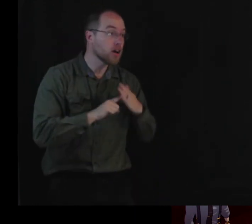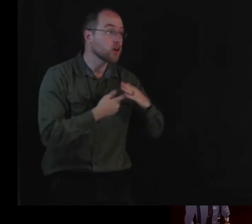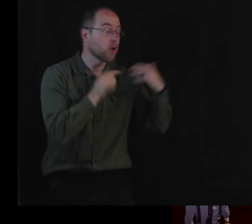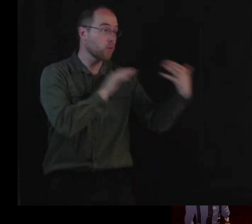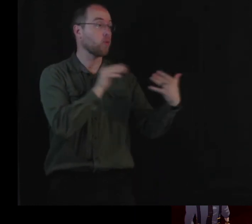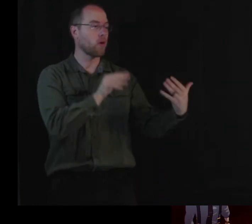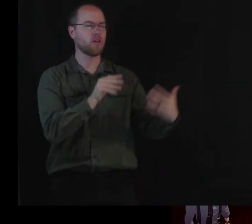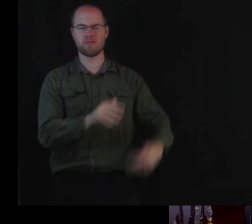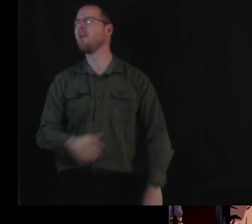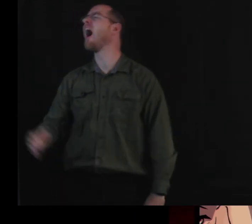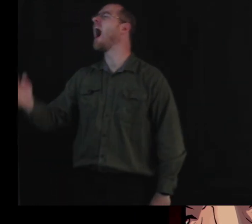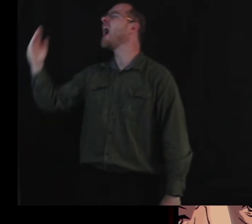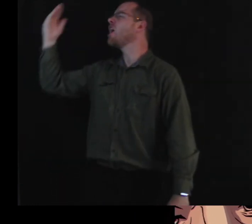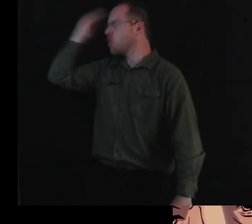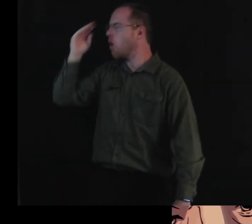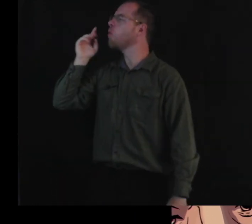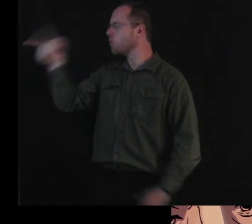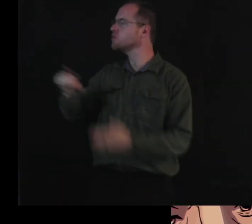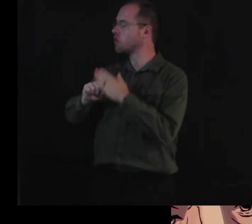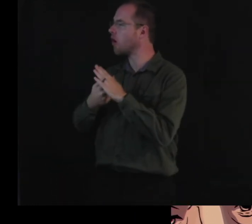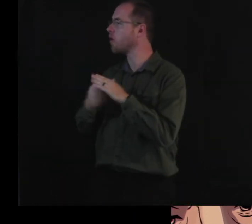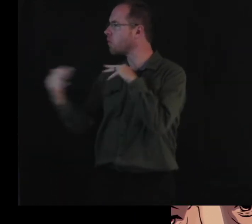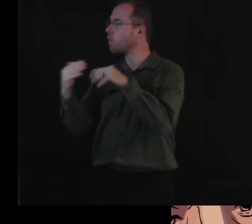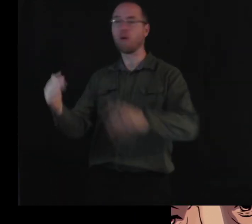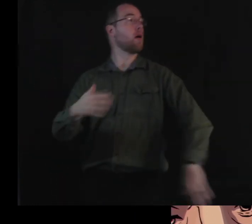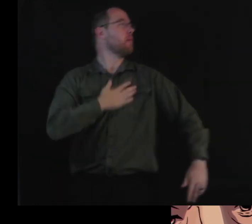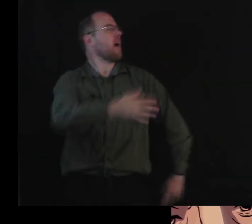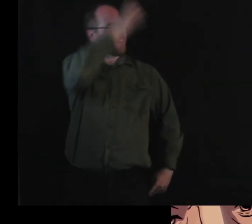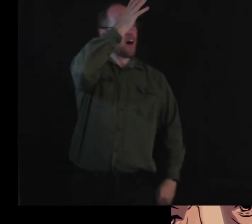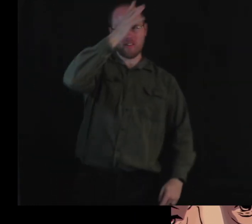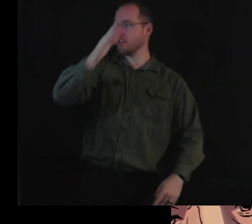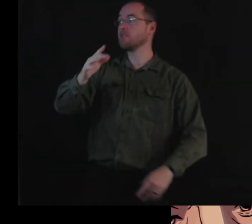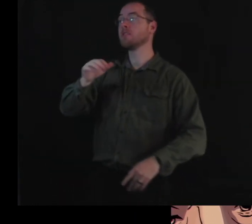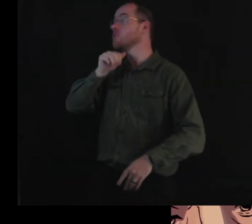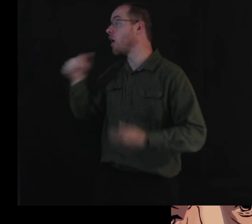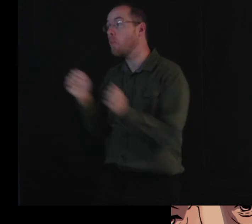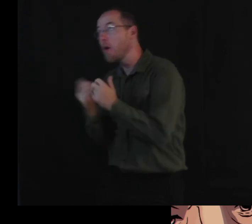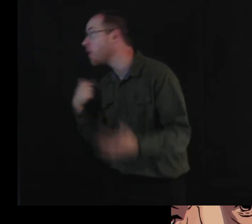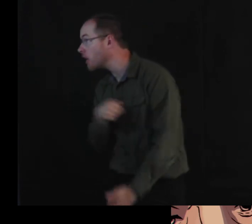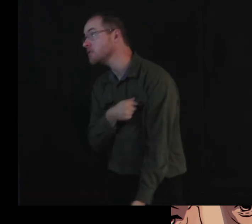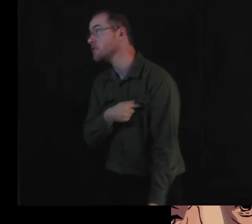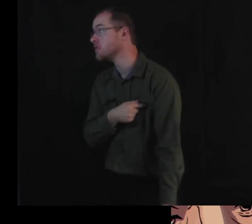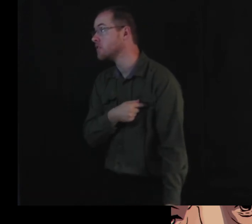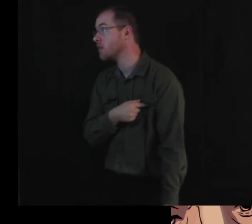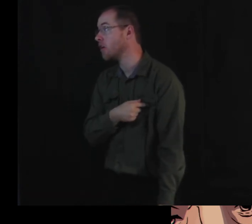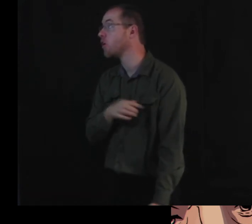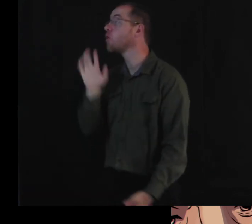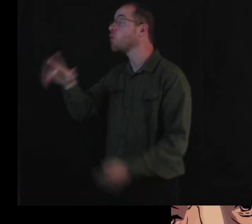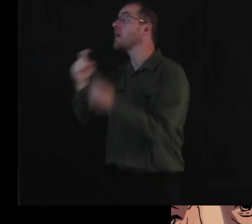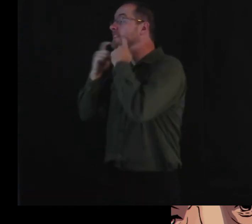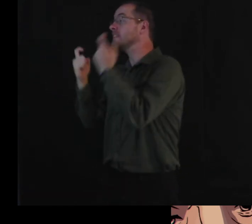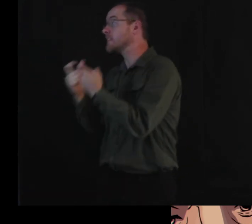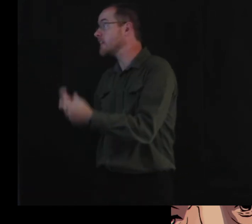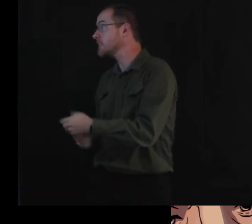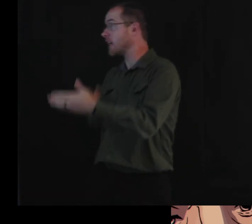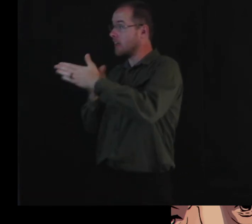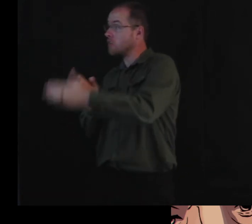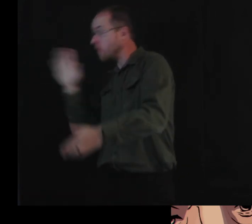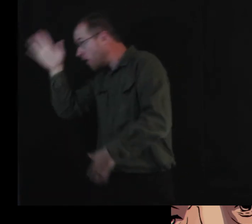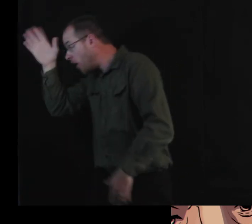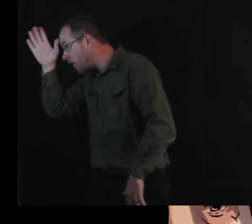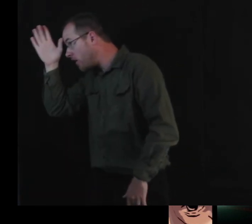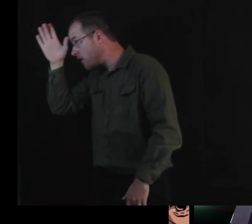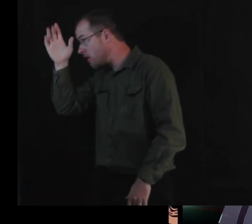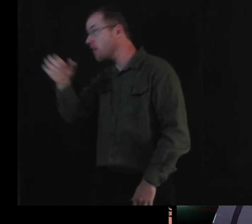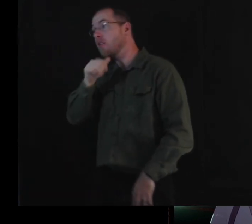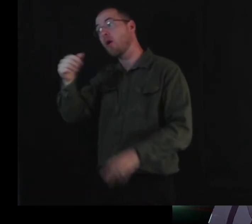know you did. My father Is no longer with us. The sins you perceive against him do not justify your